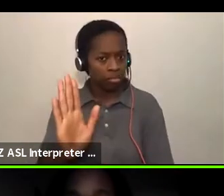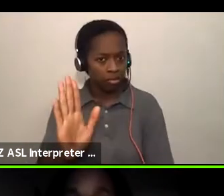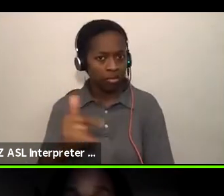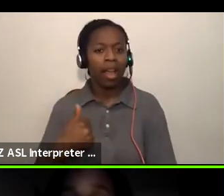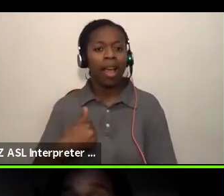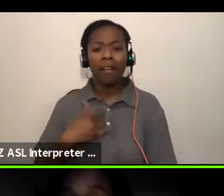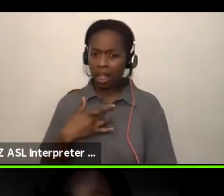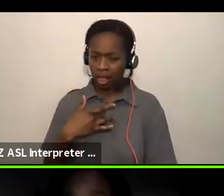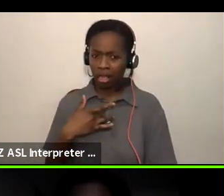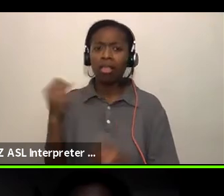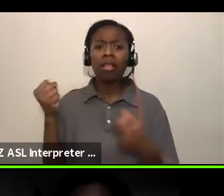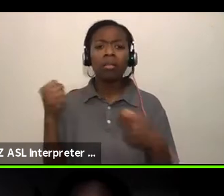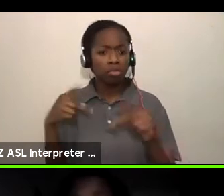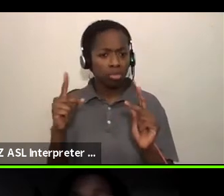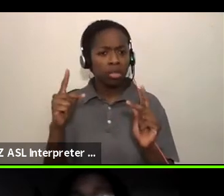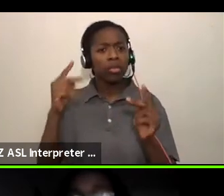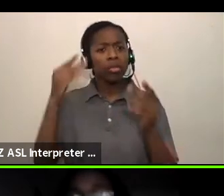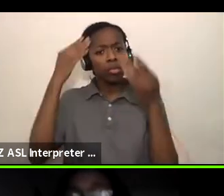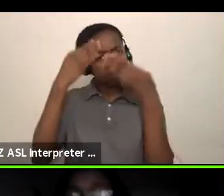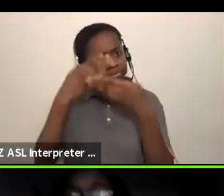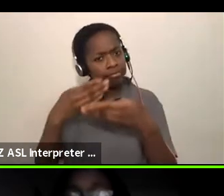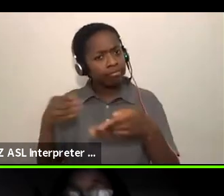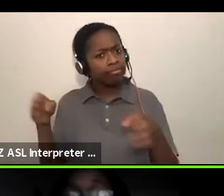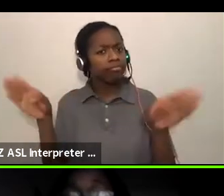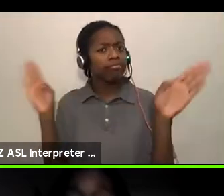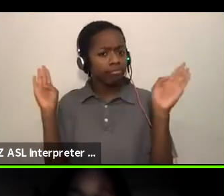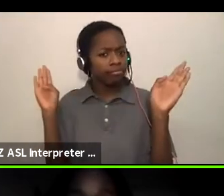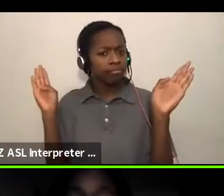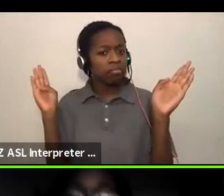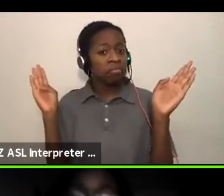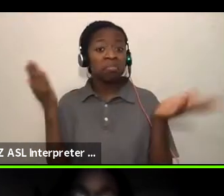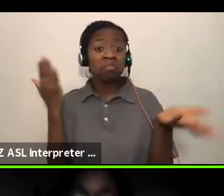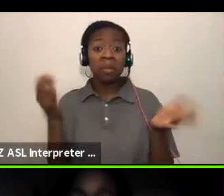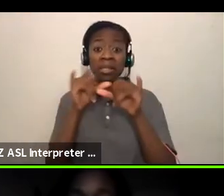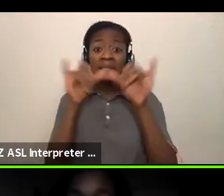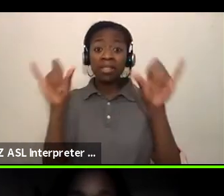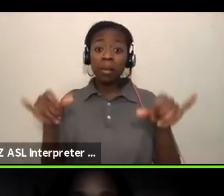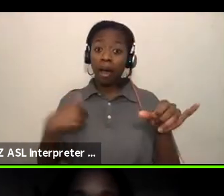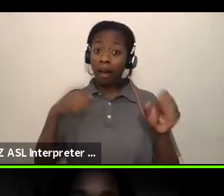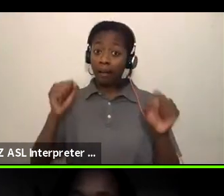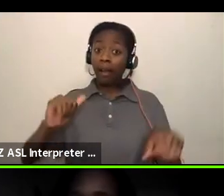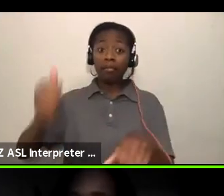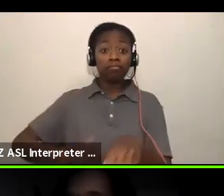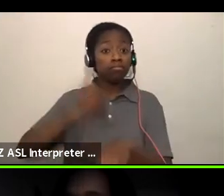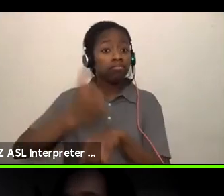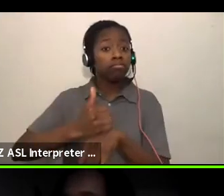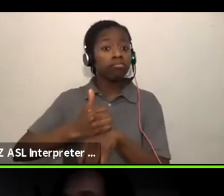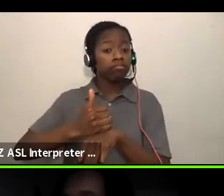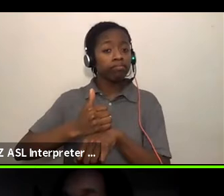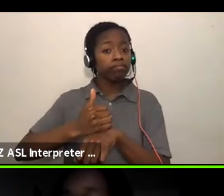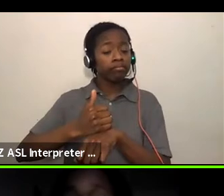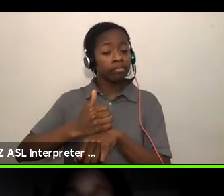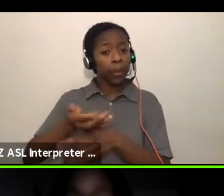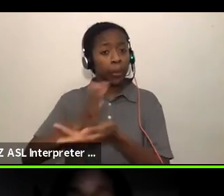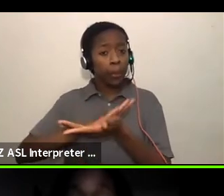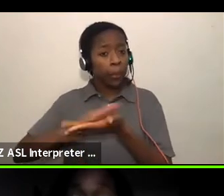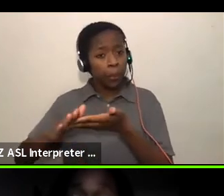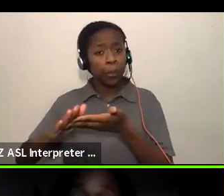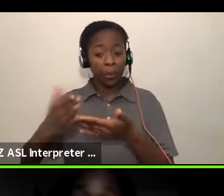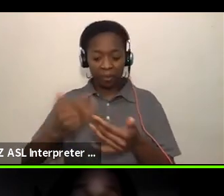like was an opportunity to open my mind to a possible system I could recreate for myself. So not